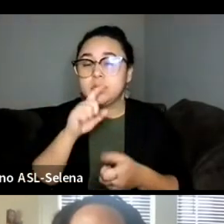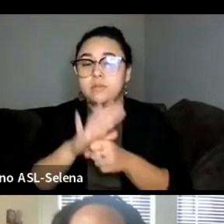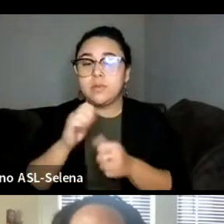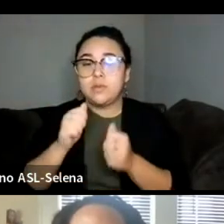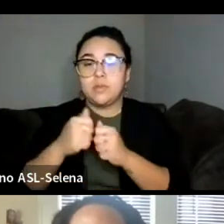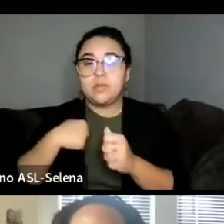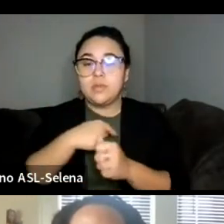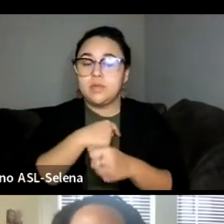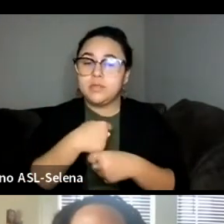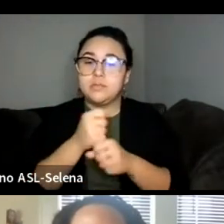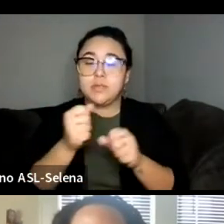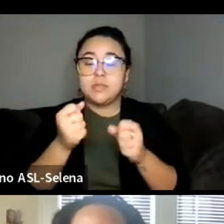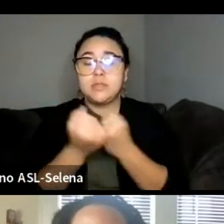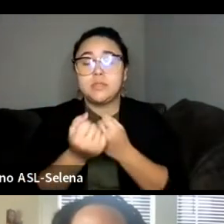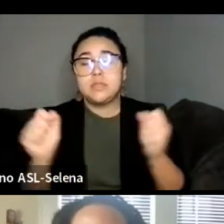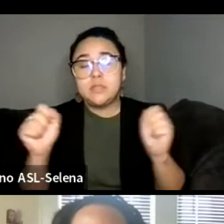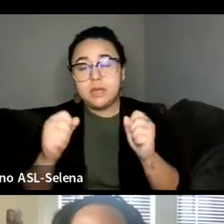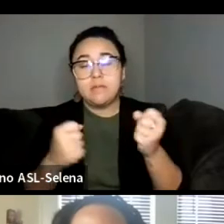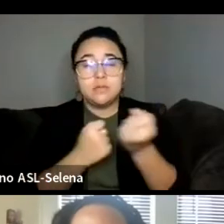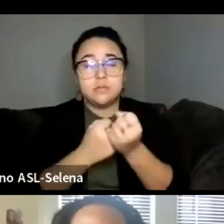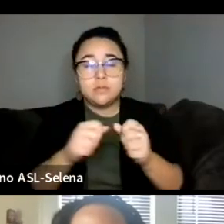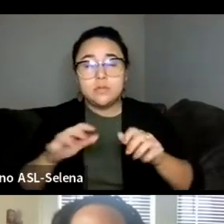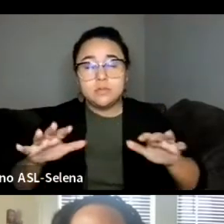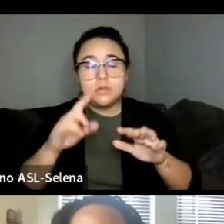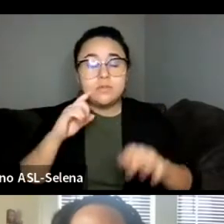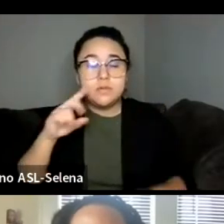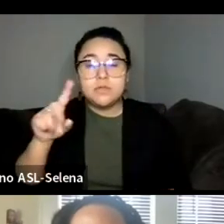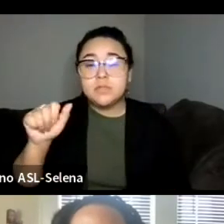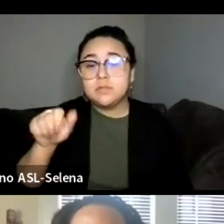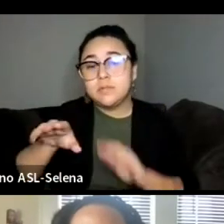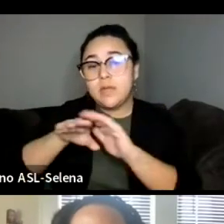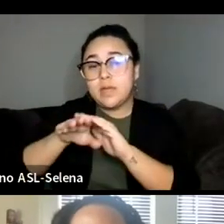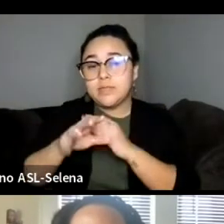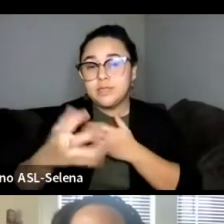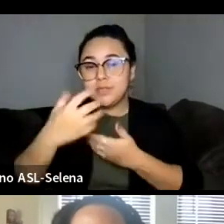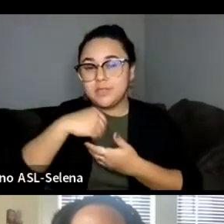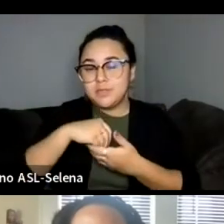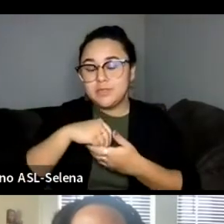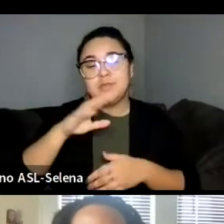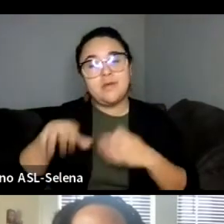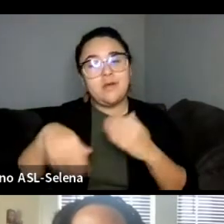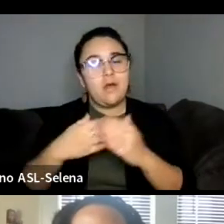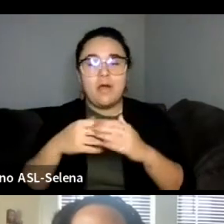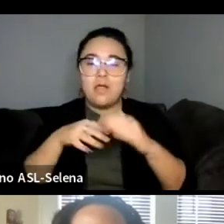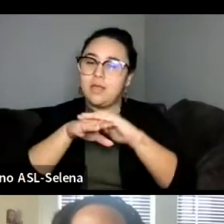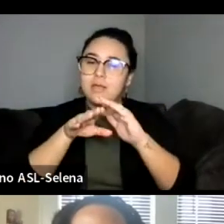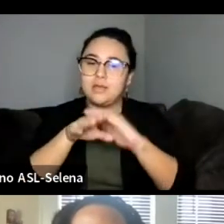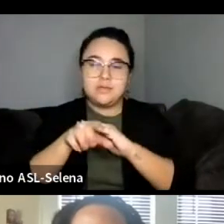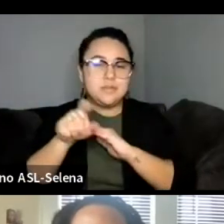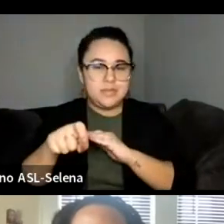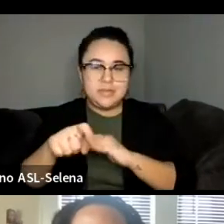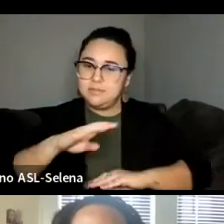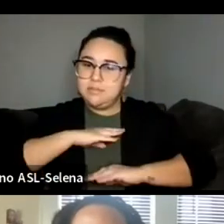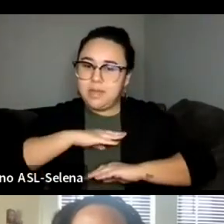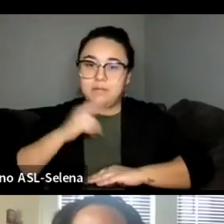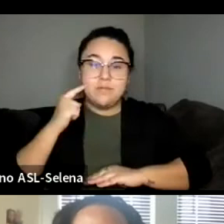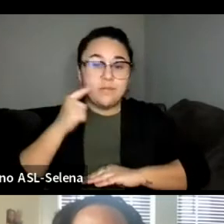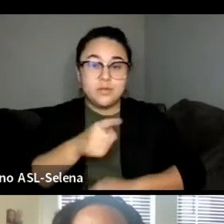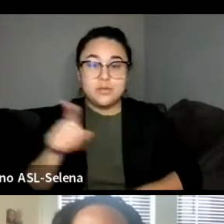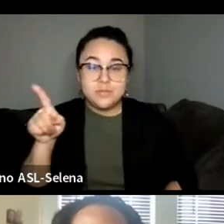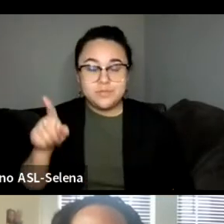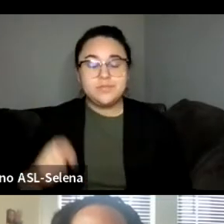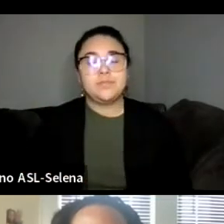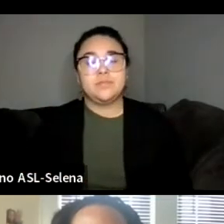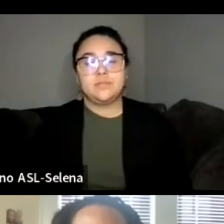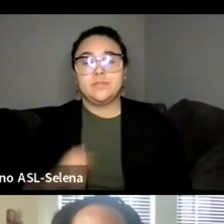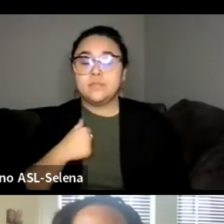creating safe and supportive spaces for disability access and inclusion and all access needs present in the space. I would also like to offer